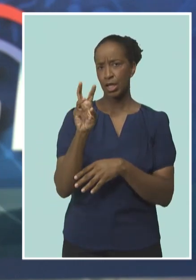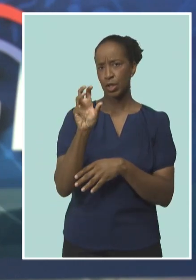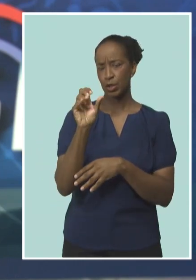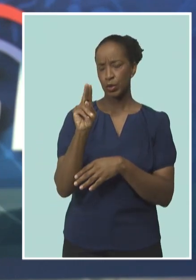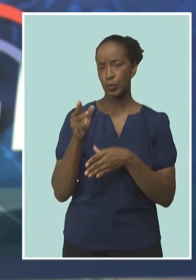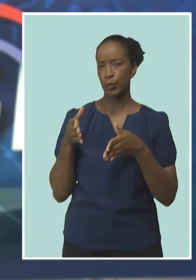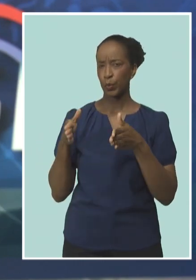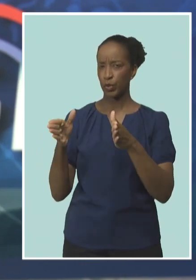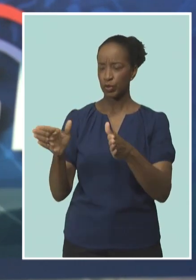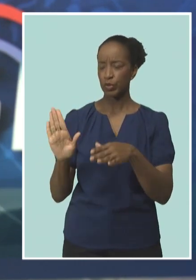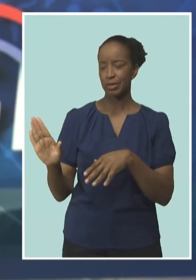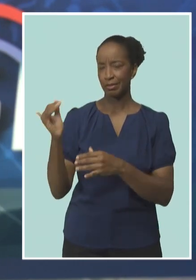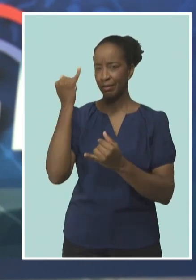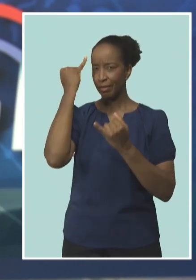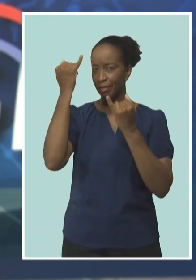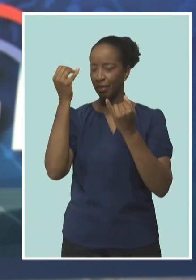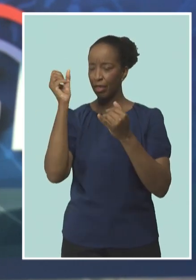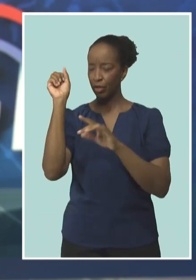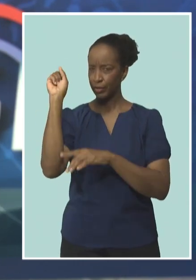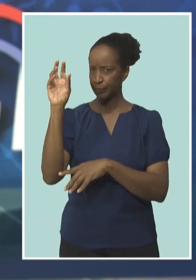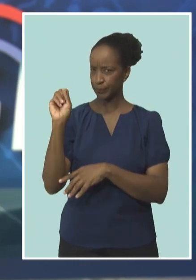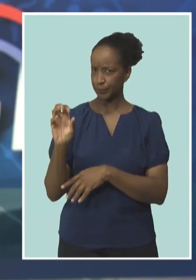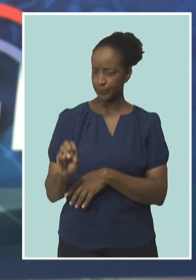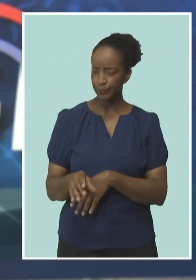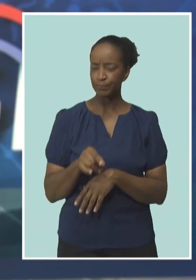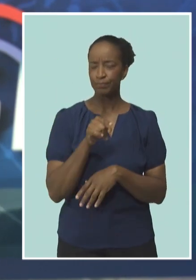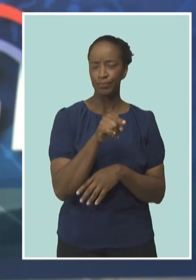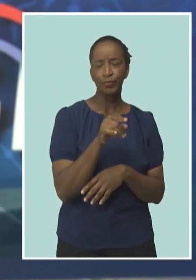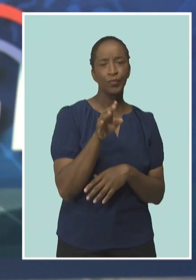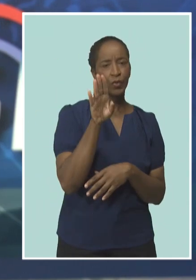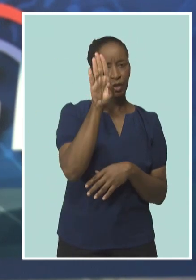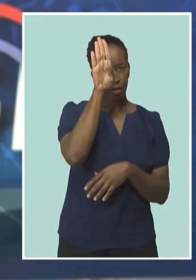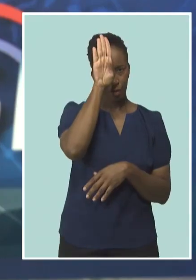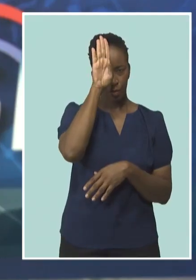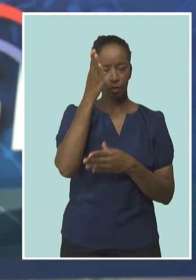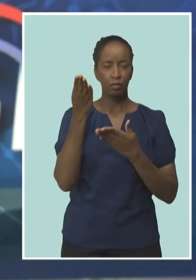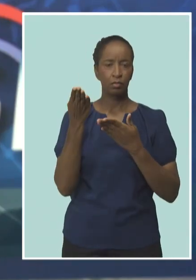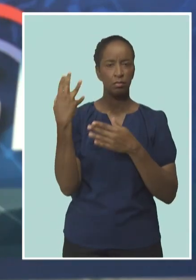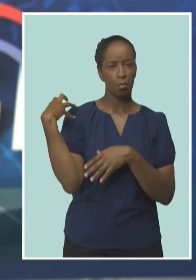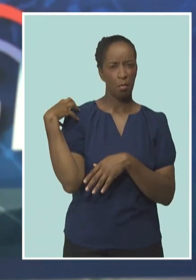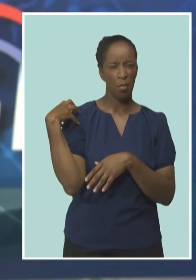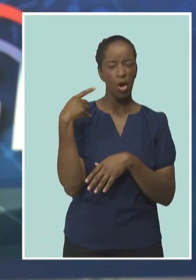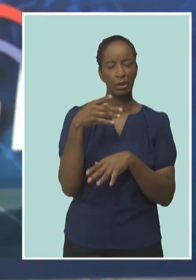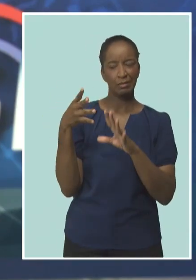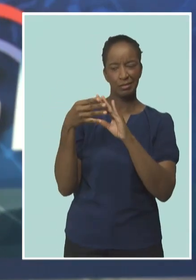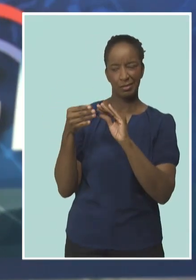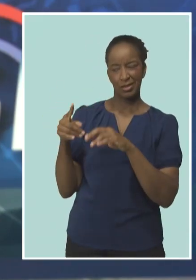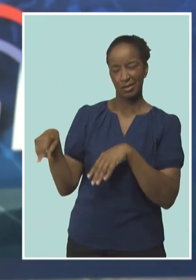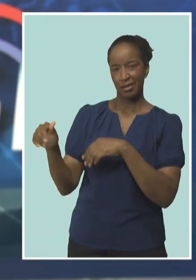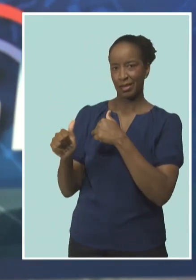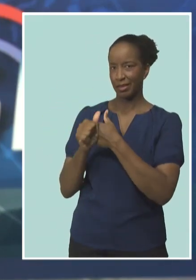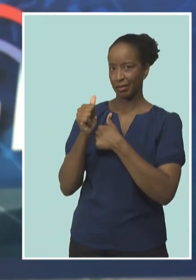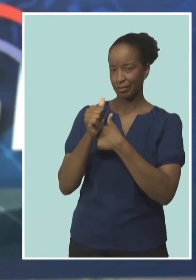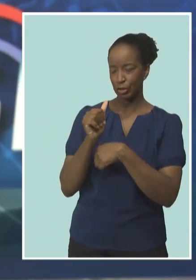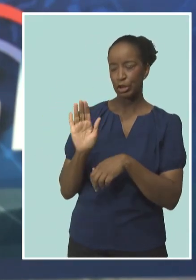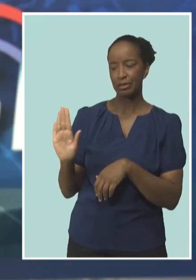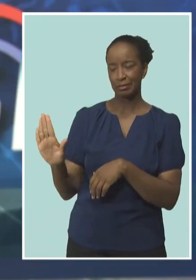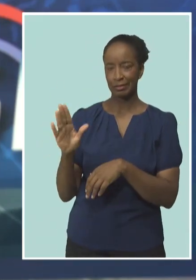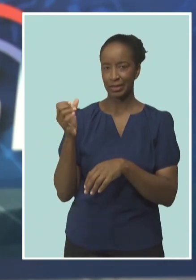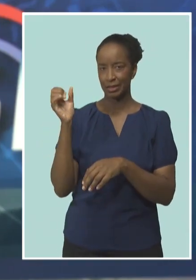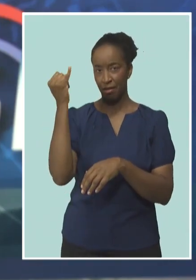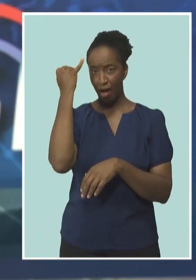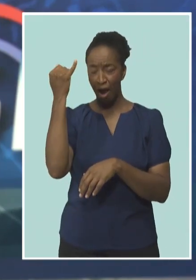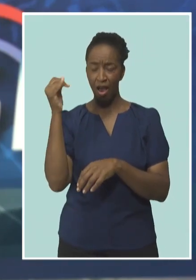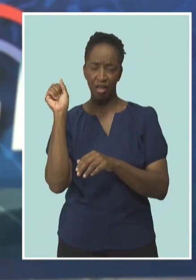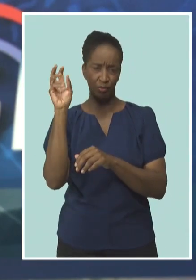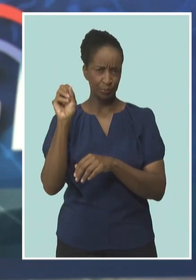recent assessment by the Barbados Fire Service Chief on the hazard they're causing in Bridgetown. Chief Errol Maynard had a walk through Bridgetown